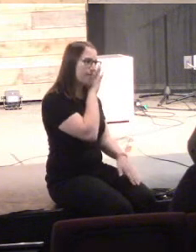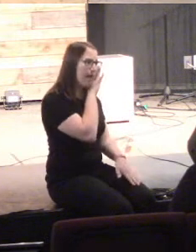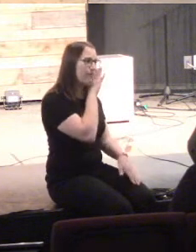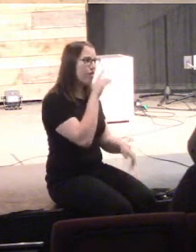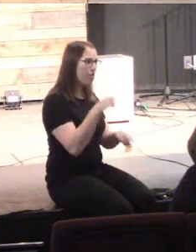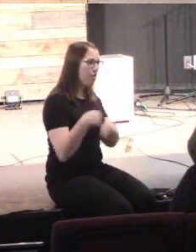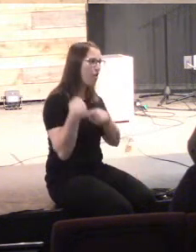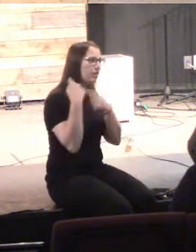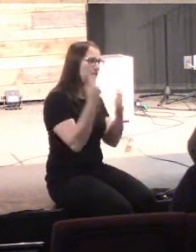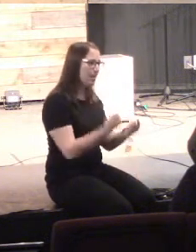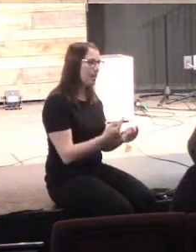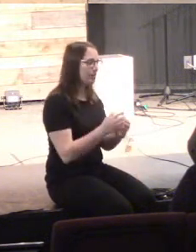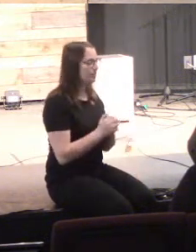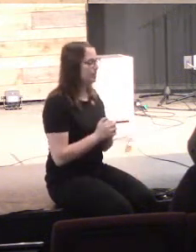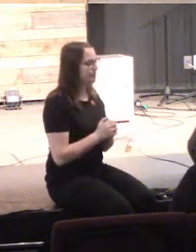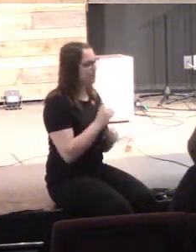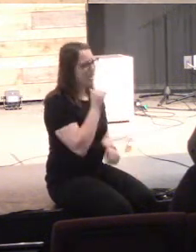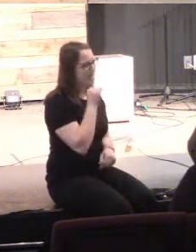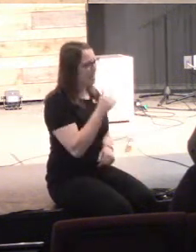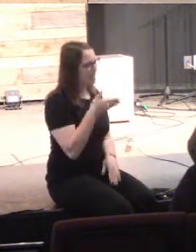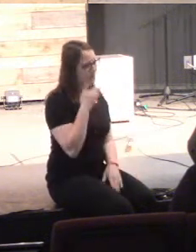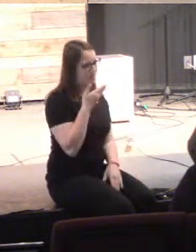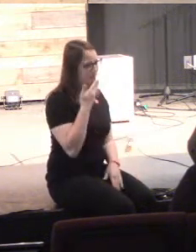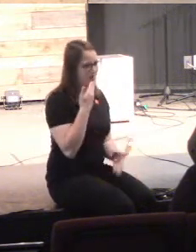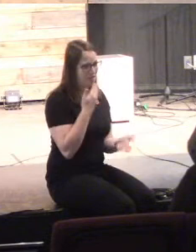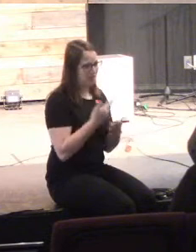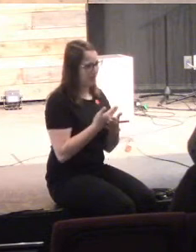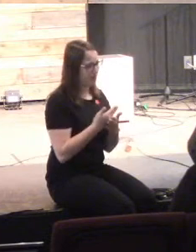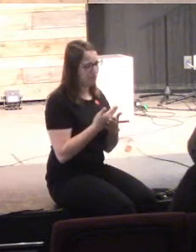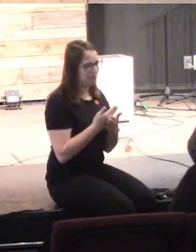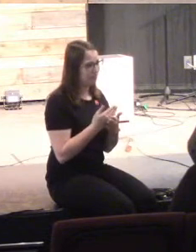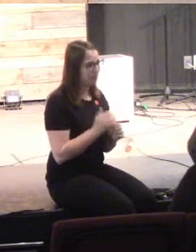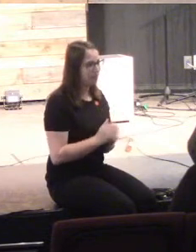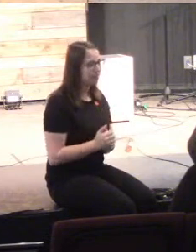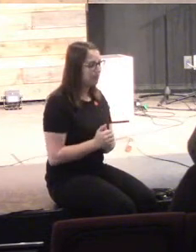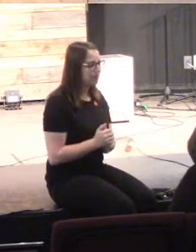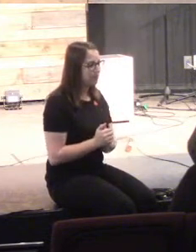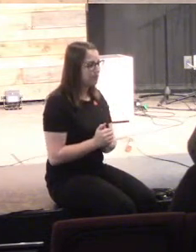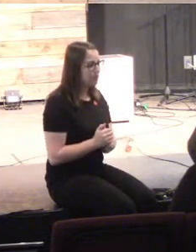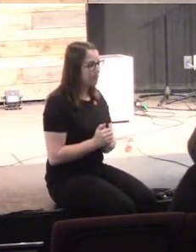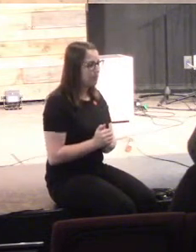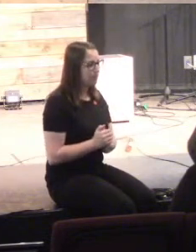Let's just say they probably don't smell very good. I mean,